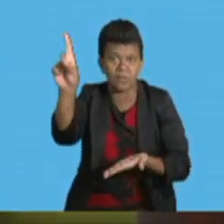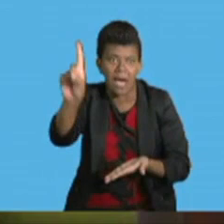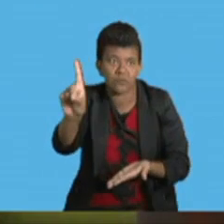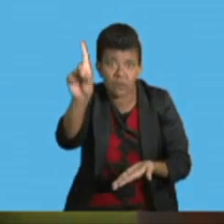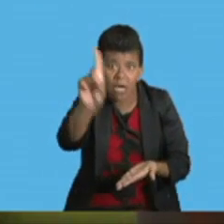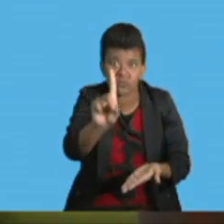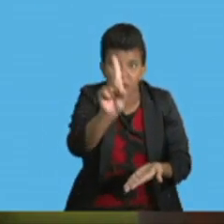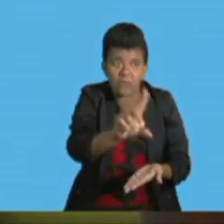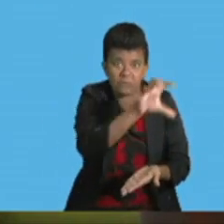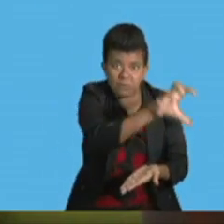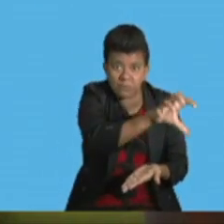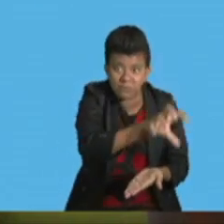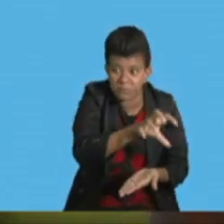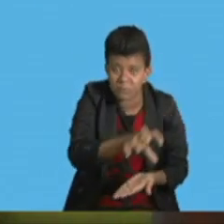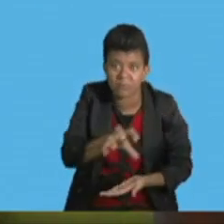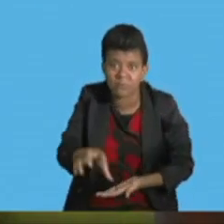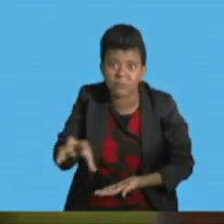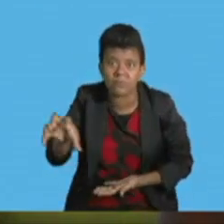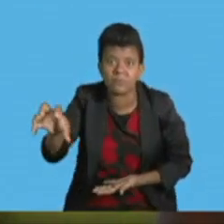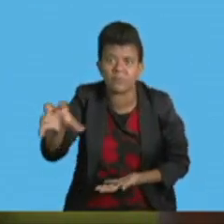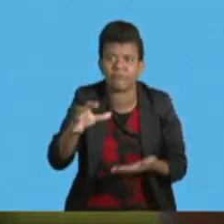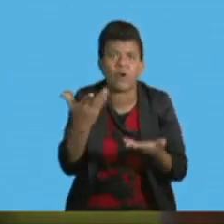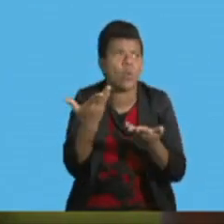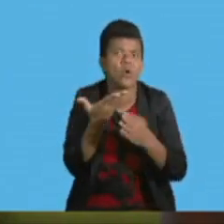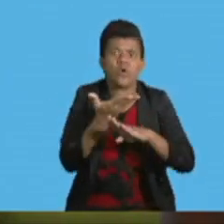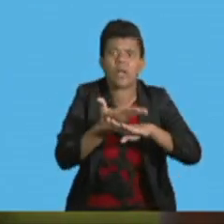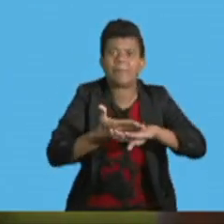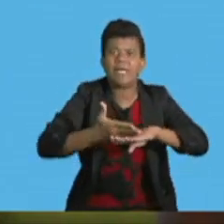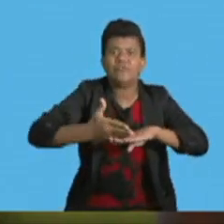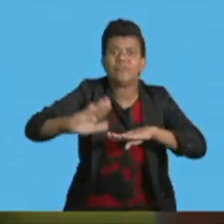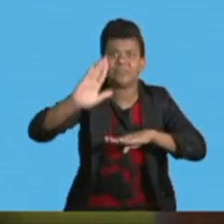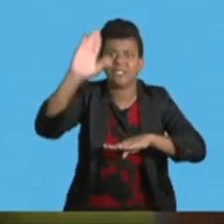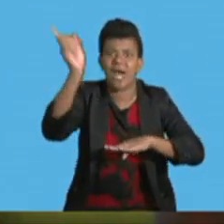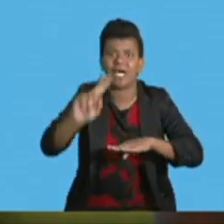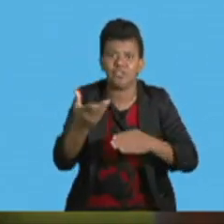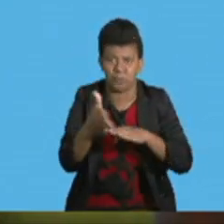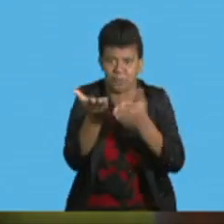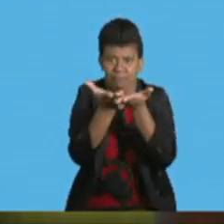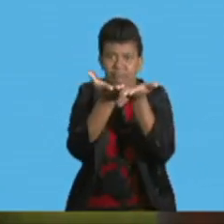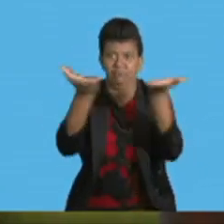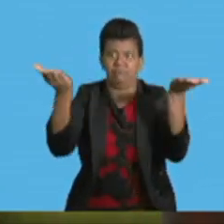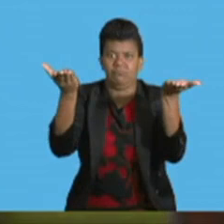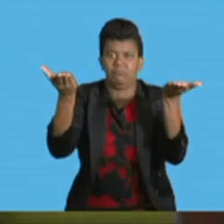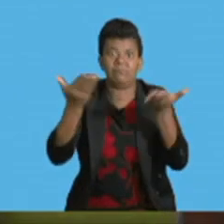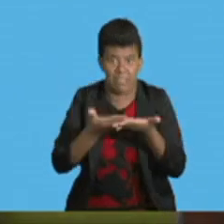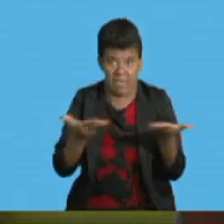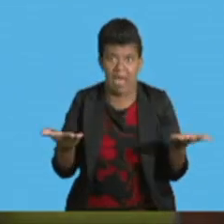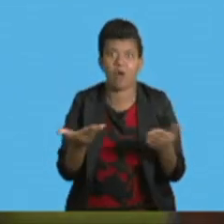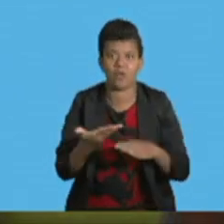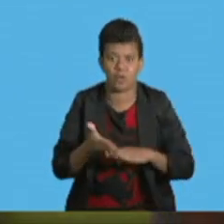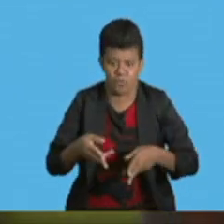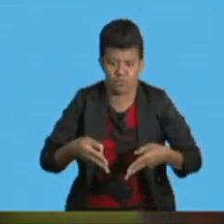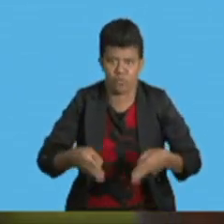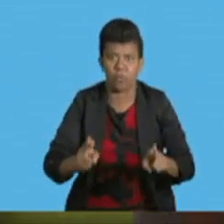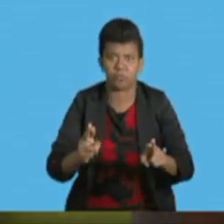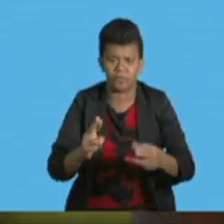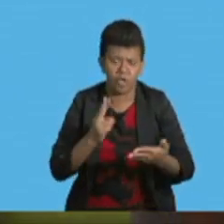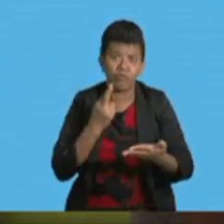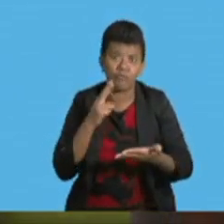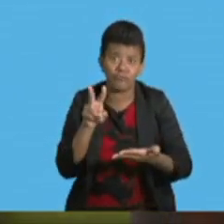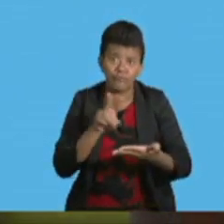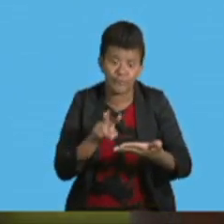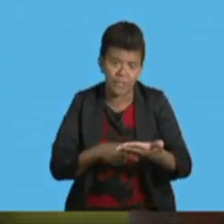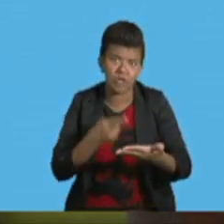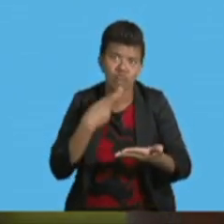by make sure that it is renewable electricity. This is the way forward. I think I read a report recently that was released in last